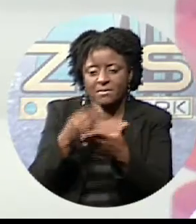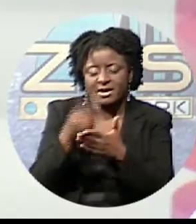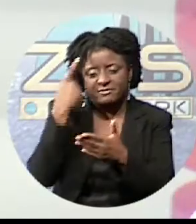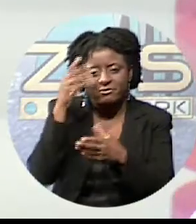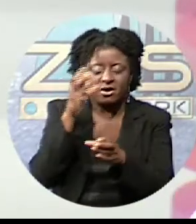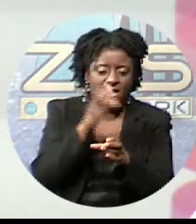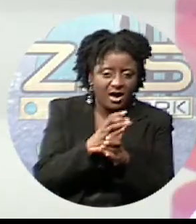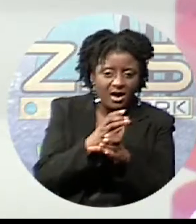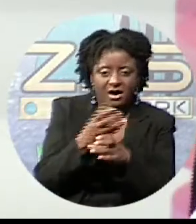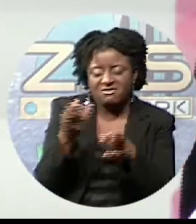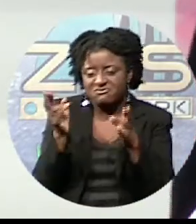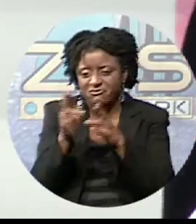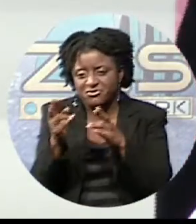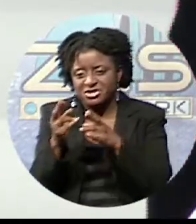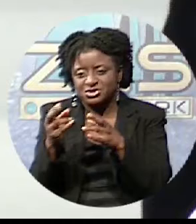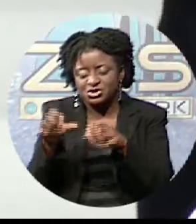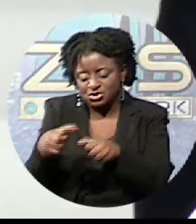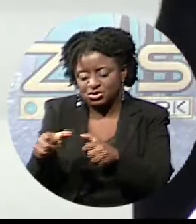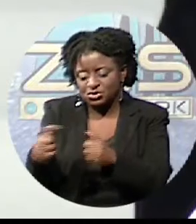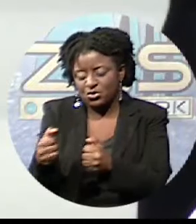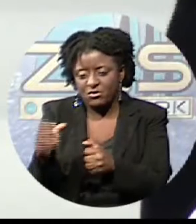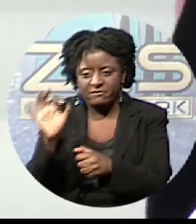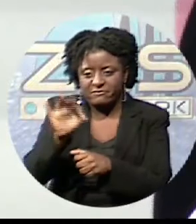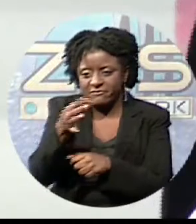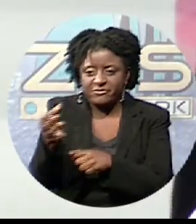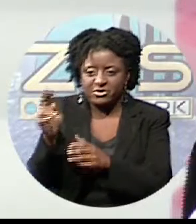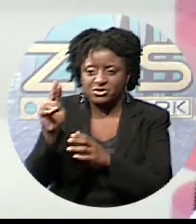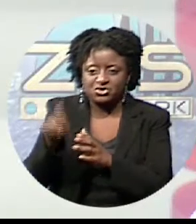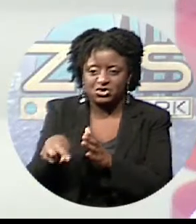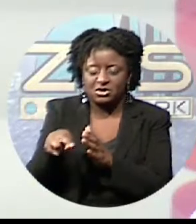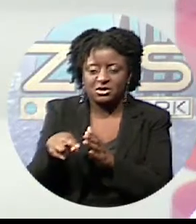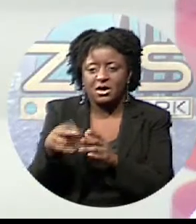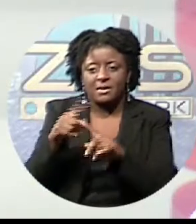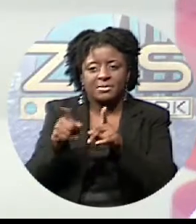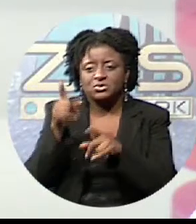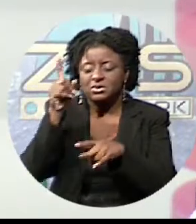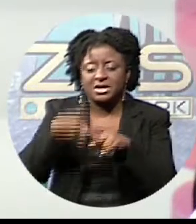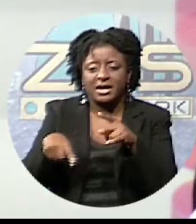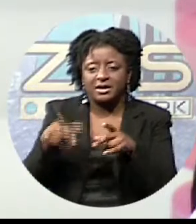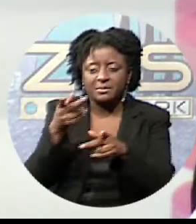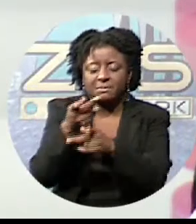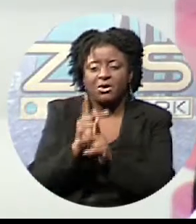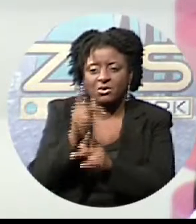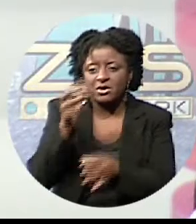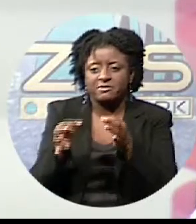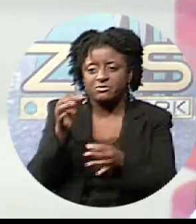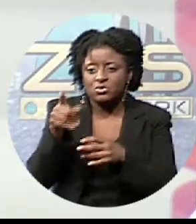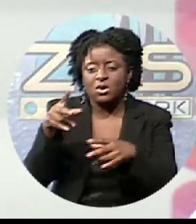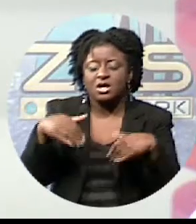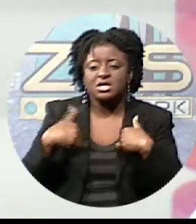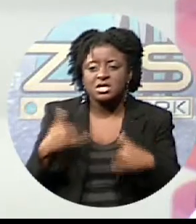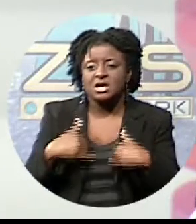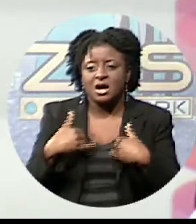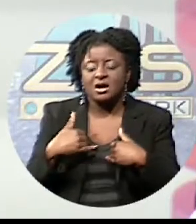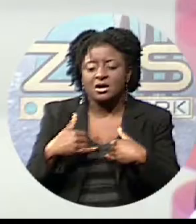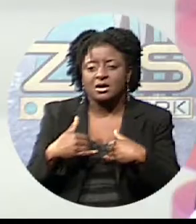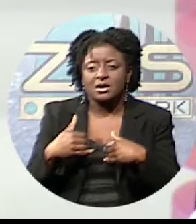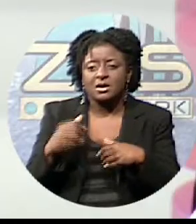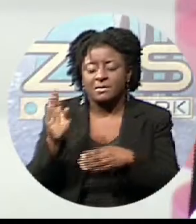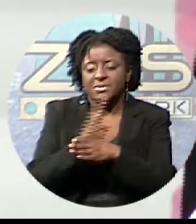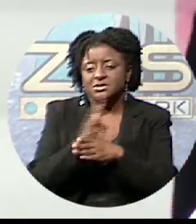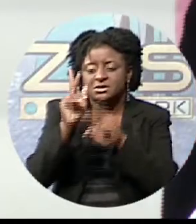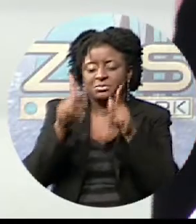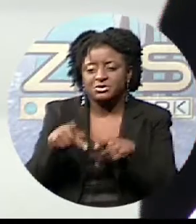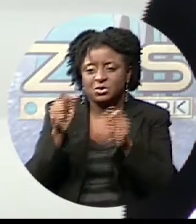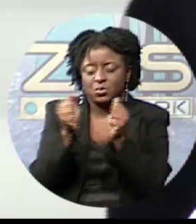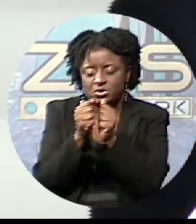fridge, or stove, or furniture, but you can't borrow a dime if you're a young entrepreneur with a smart idea who has a solid business